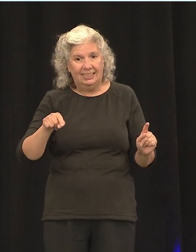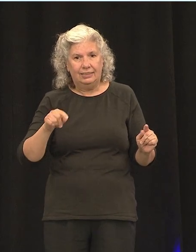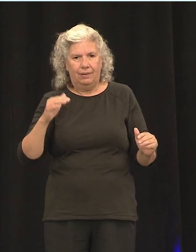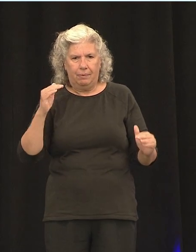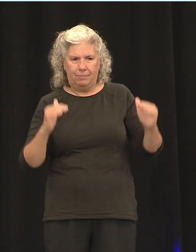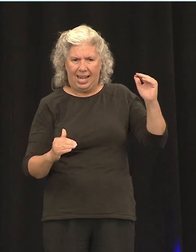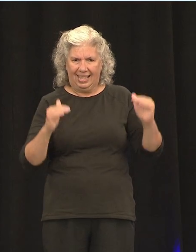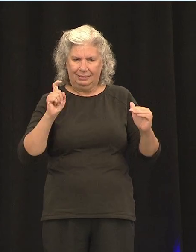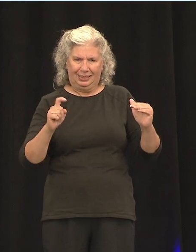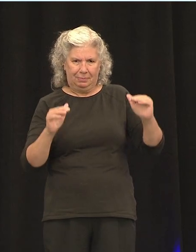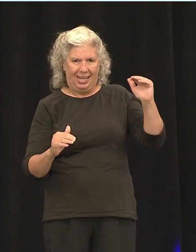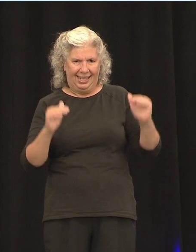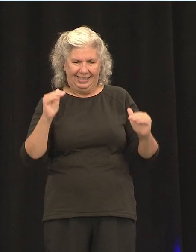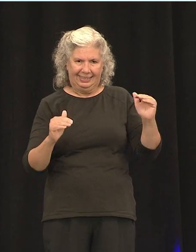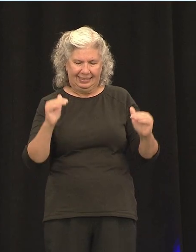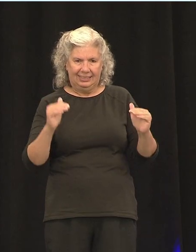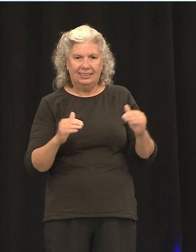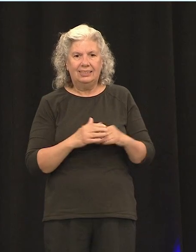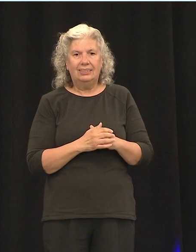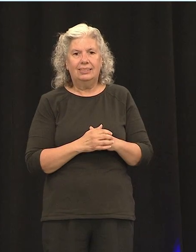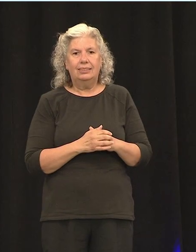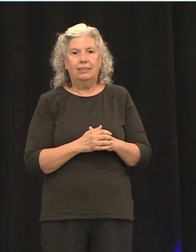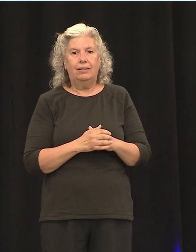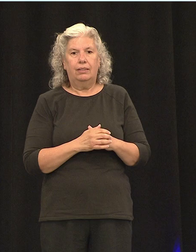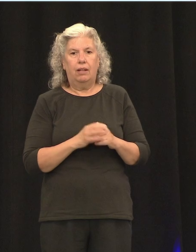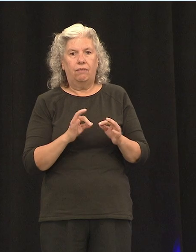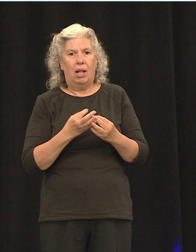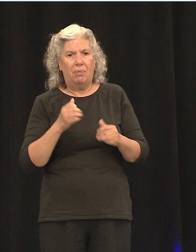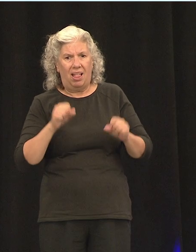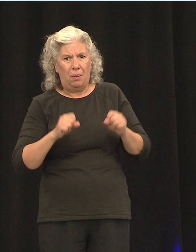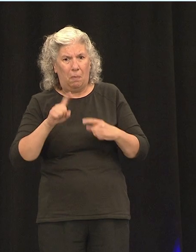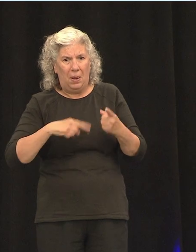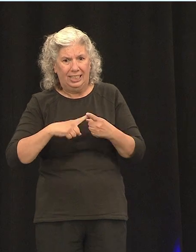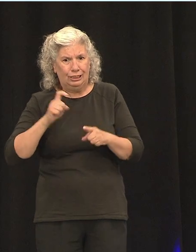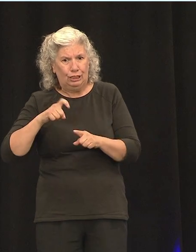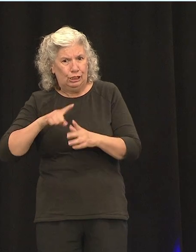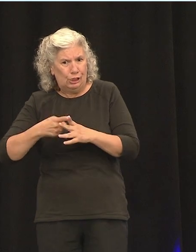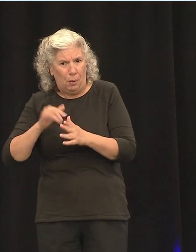talking about, when do I start Braille? When do I start cane training?